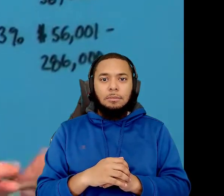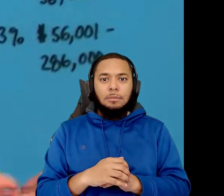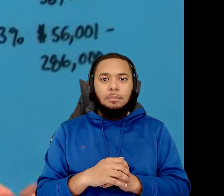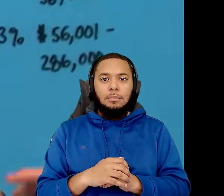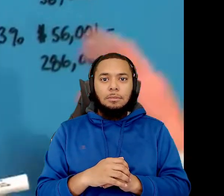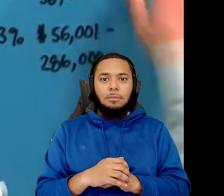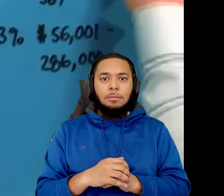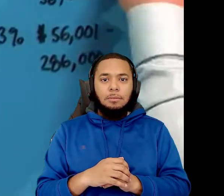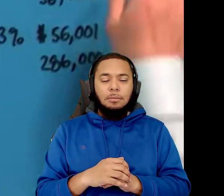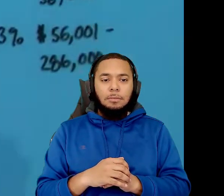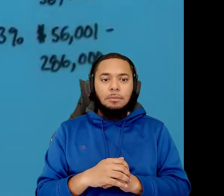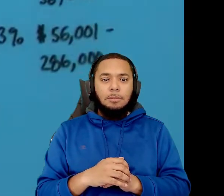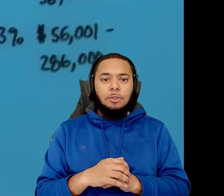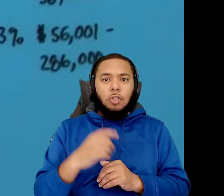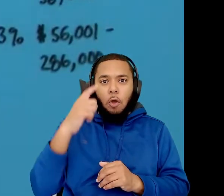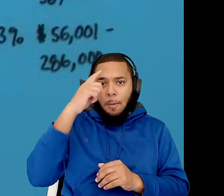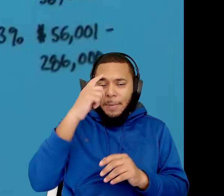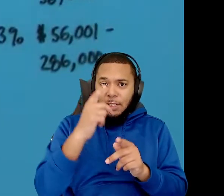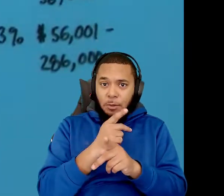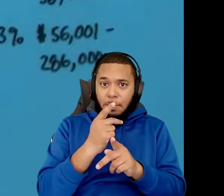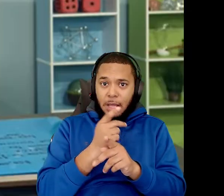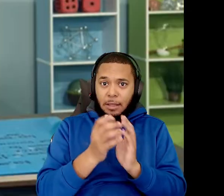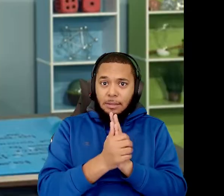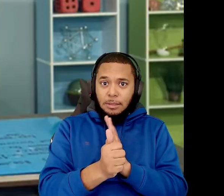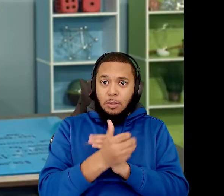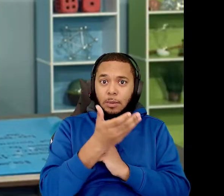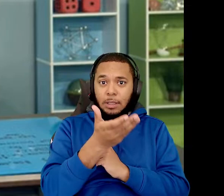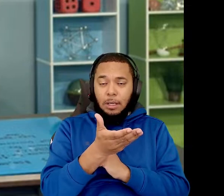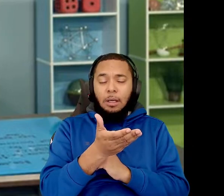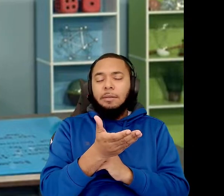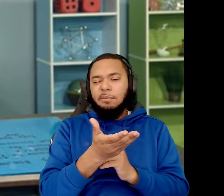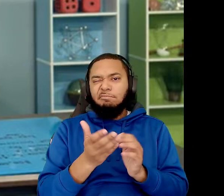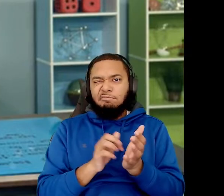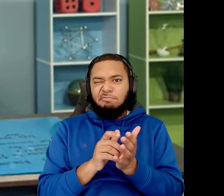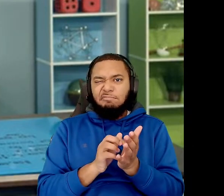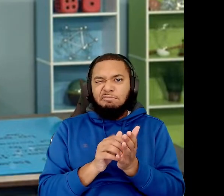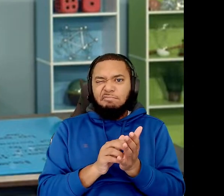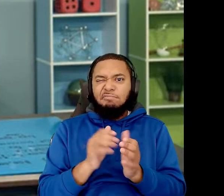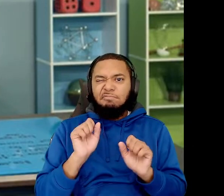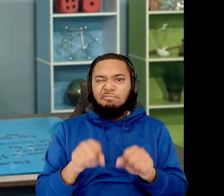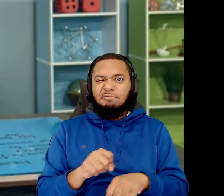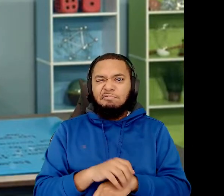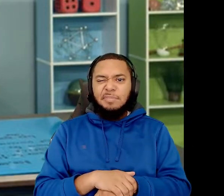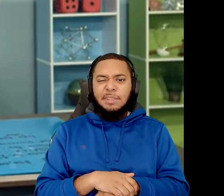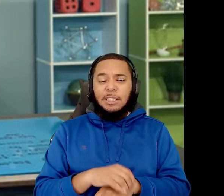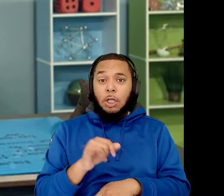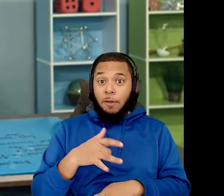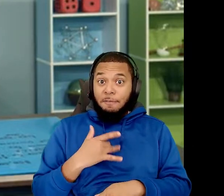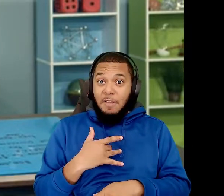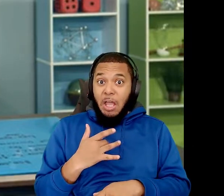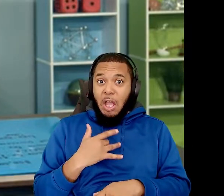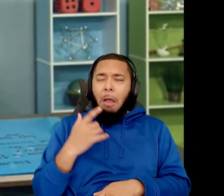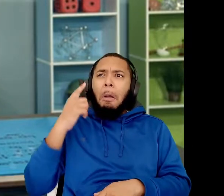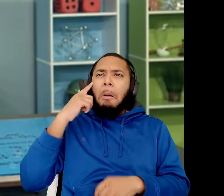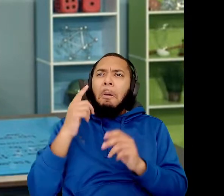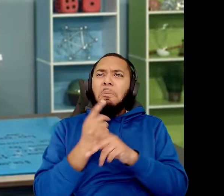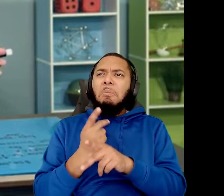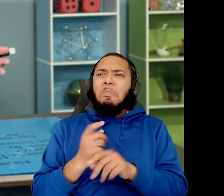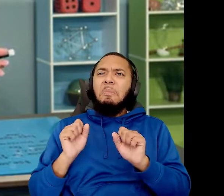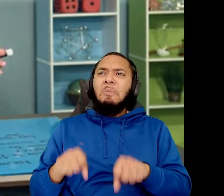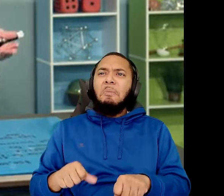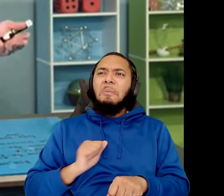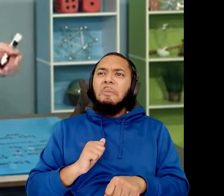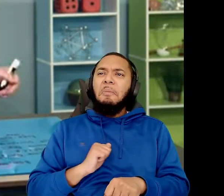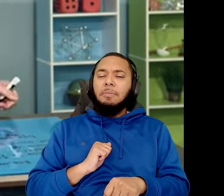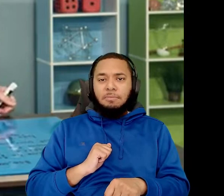Right? So we used a mental math skill here. We can use the calculator on this one. If you're feeling strong in the mental math, do the mental